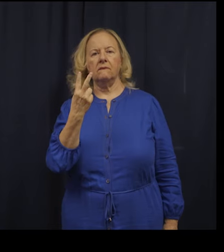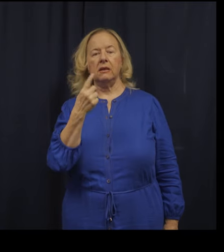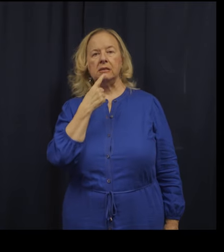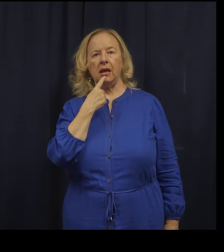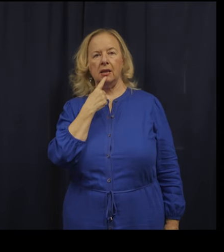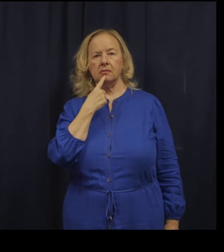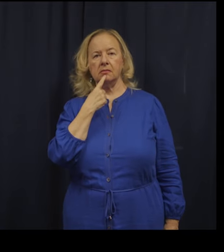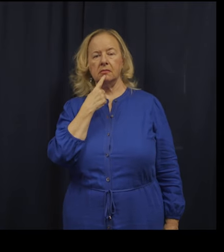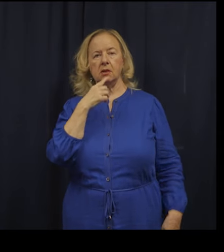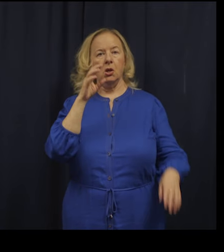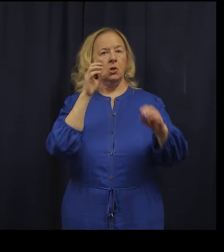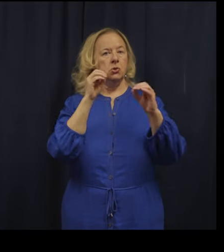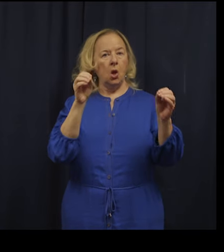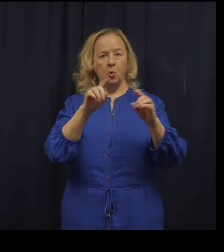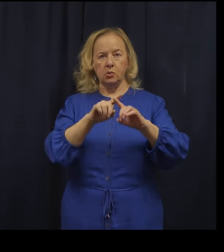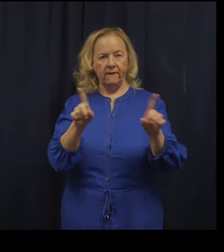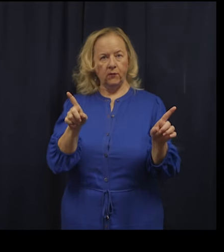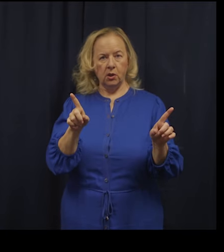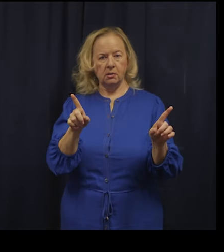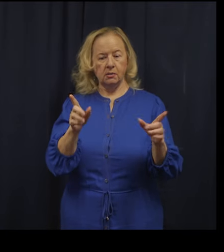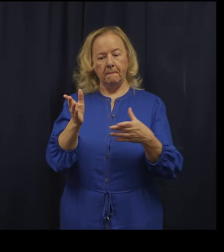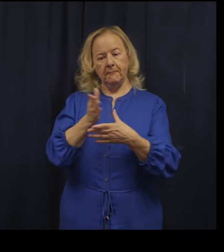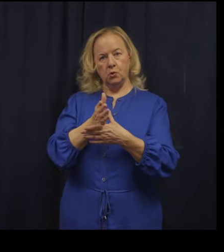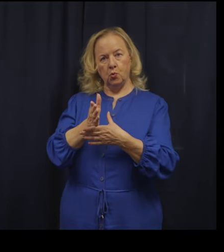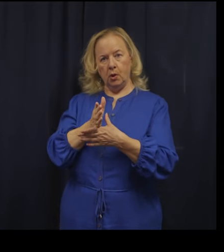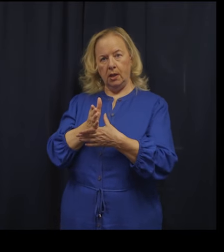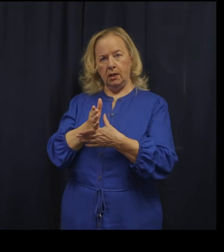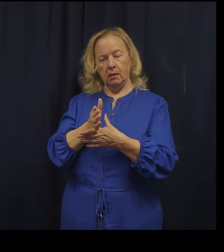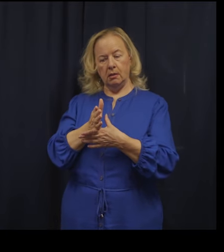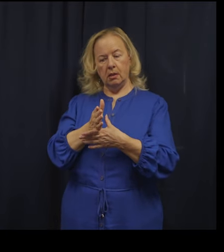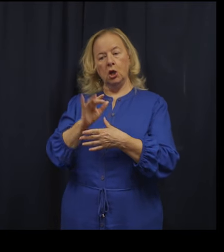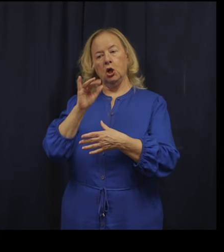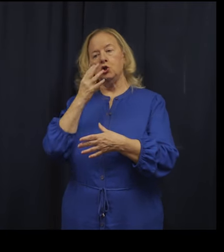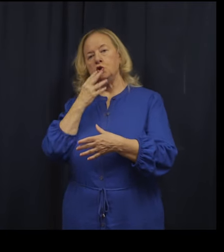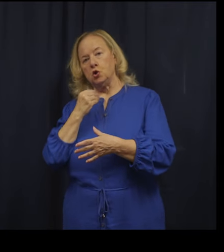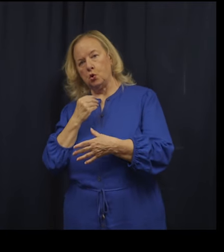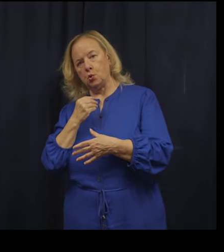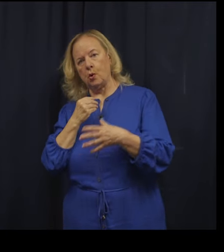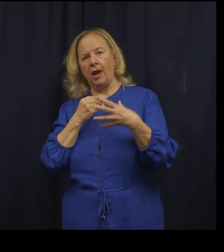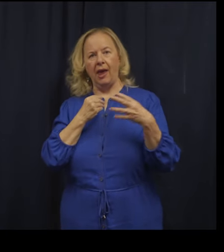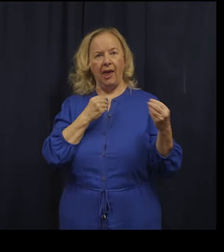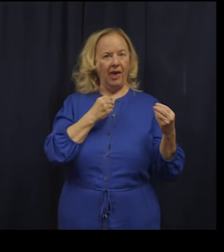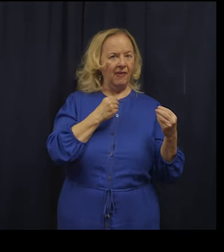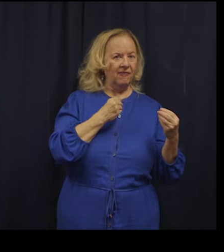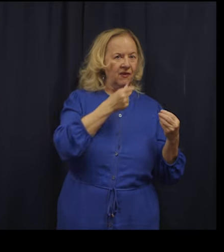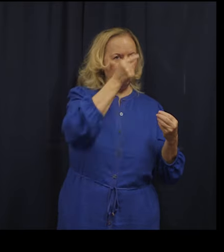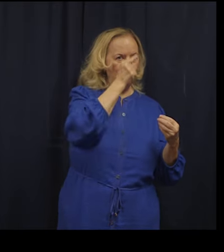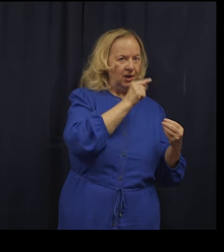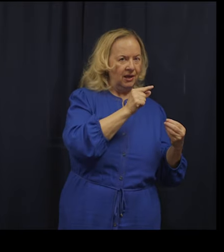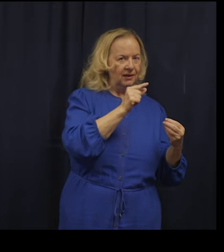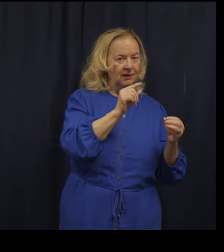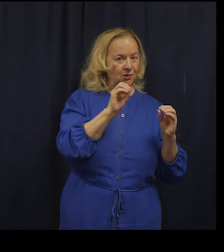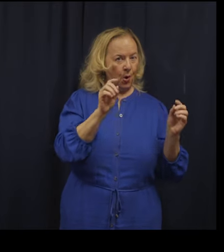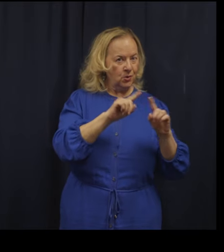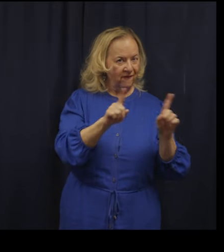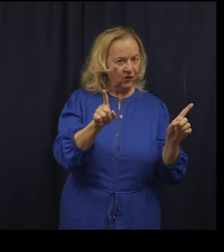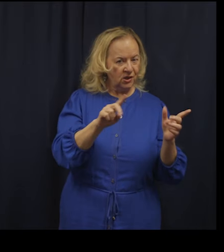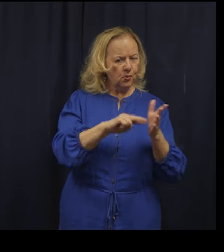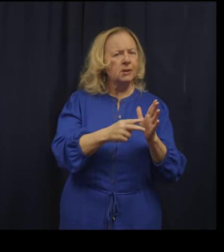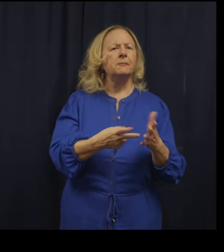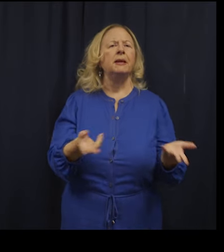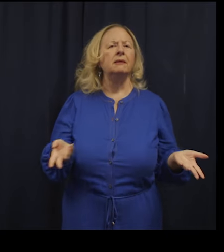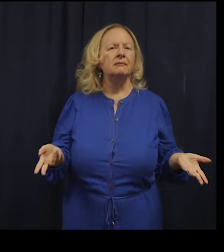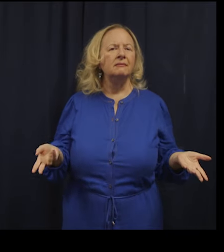It says there's no difference between the Jew and the Greek. What does that